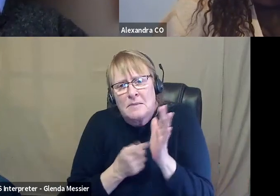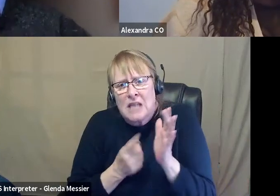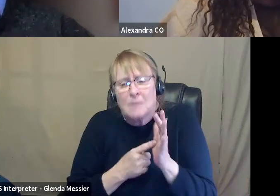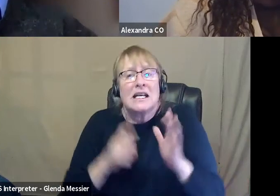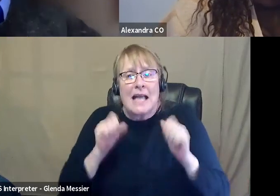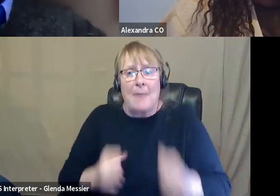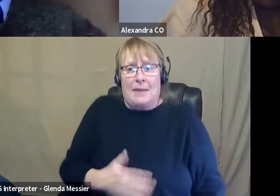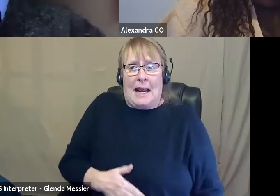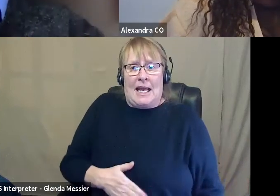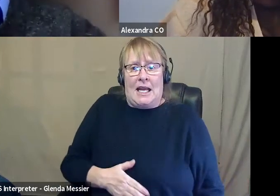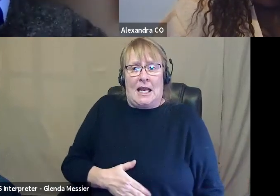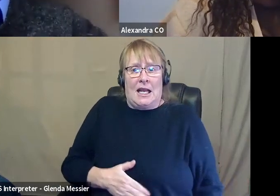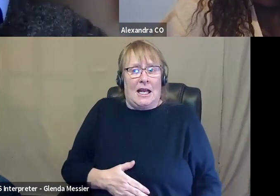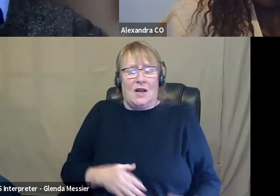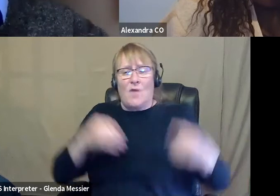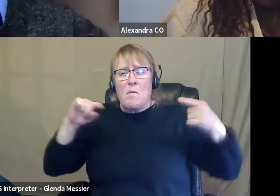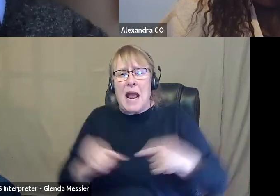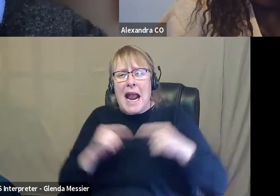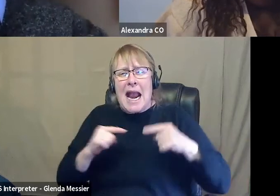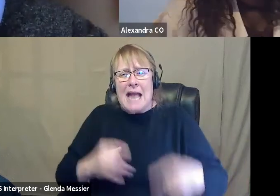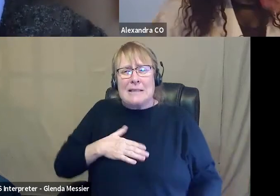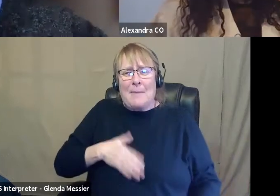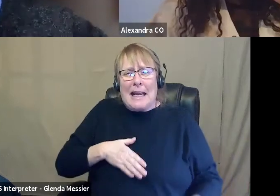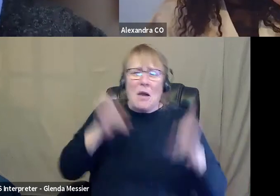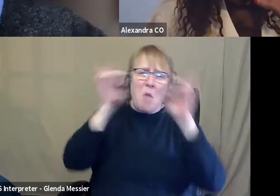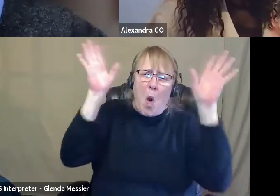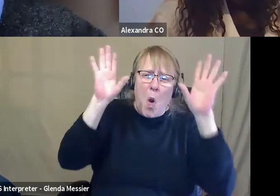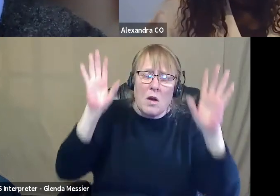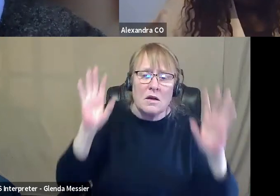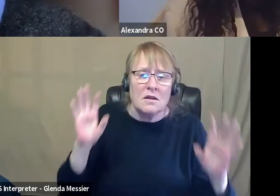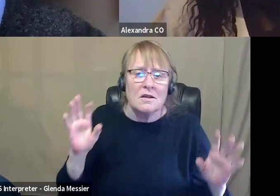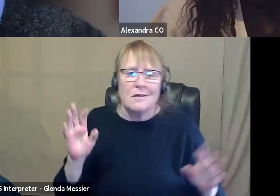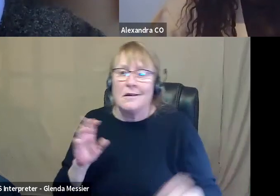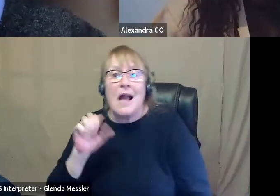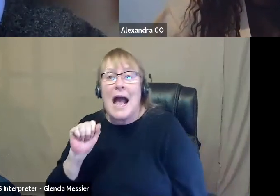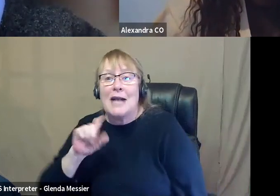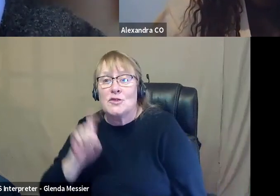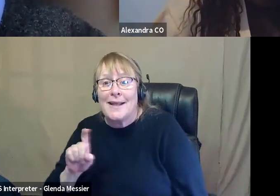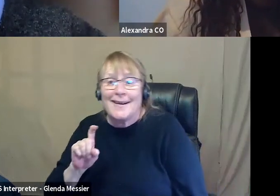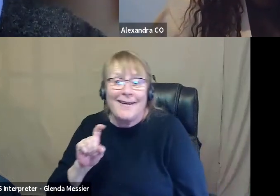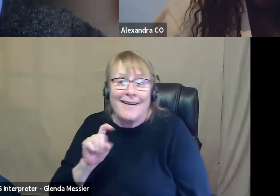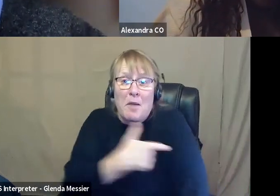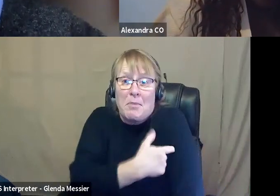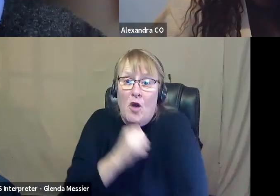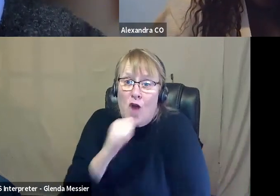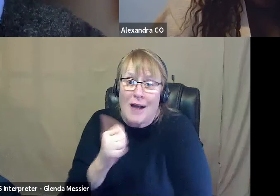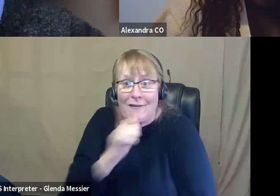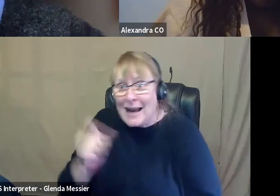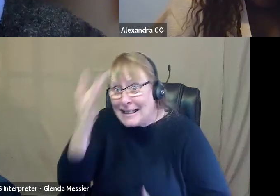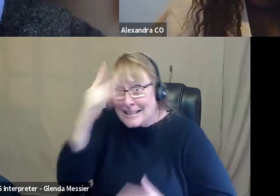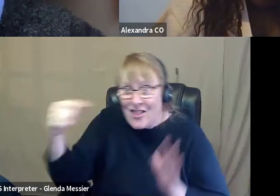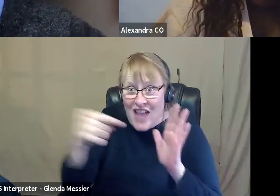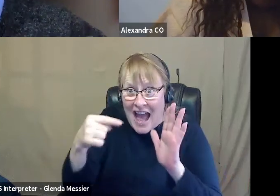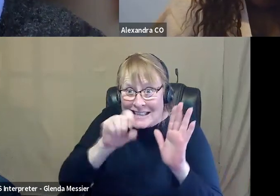abdomen, so any severe abdominal pain. Look, even without the AstraZeneca vaccine, if you have any of those symptoms, you should be checking in with